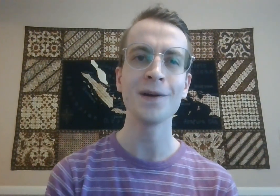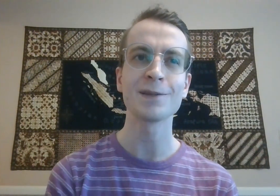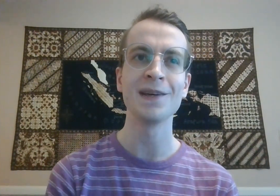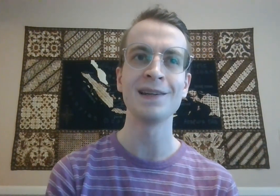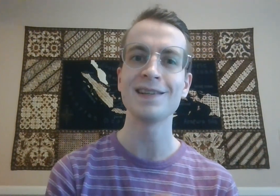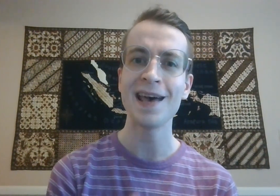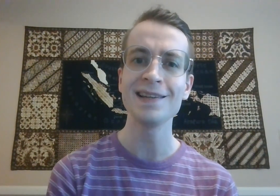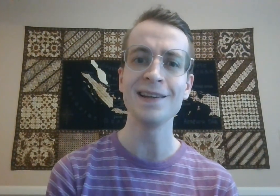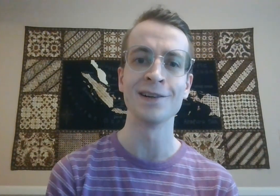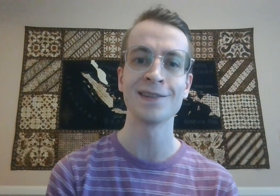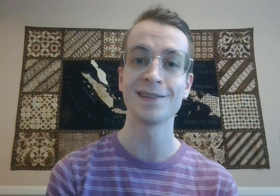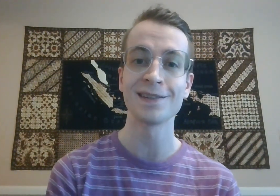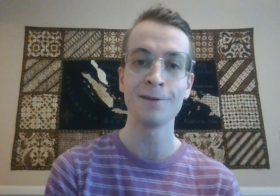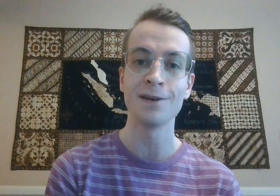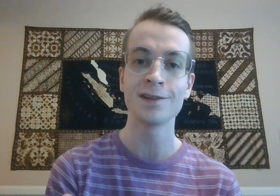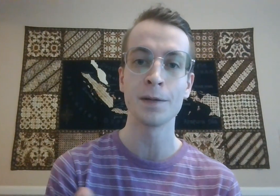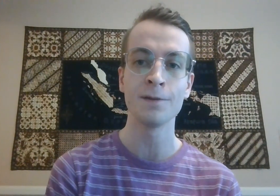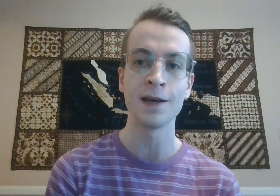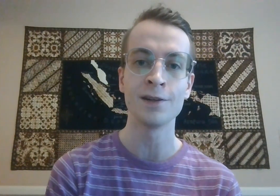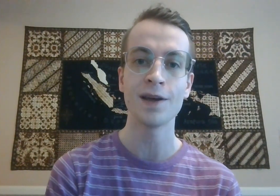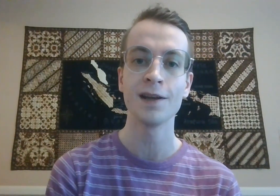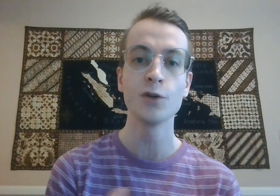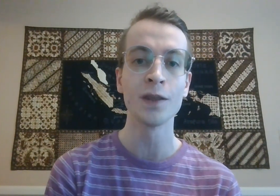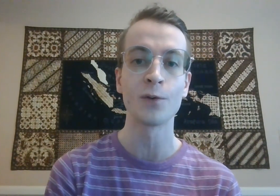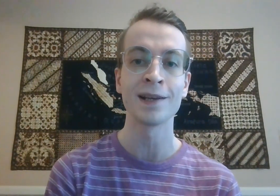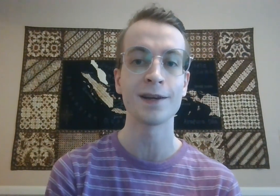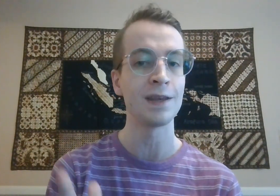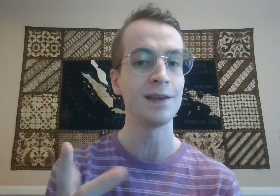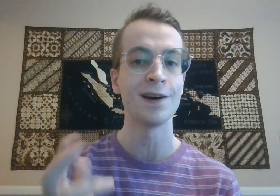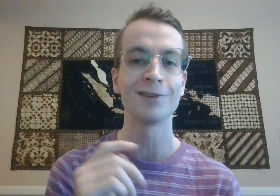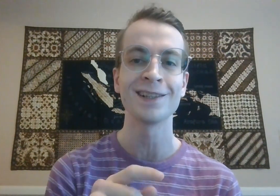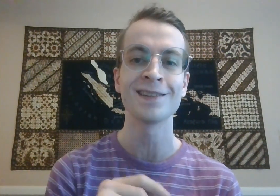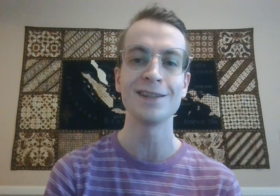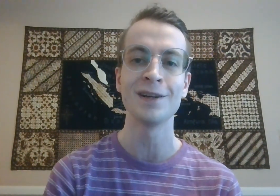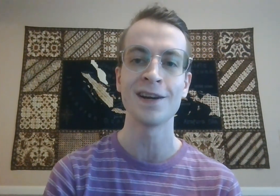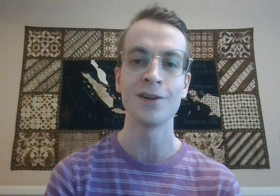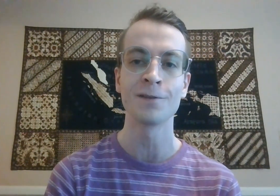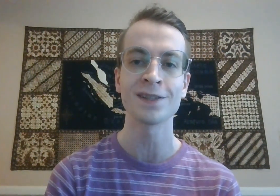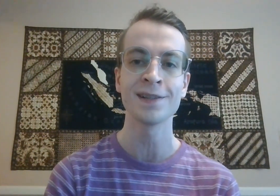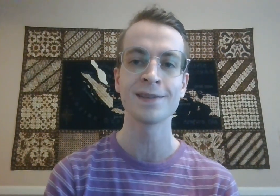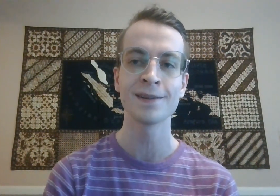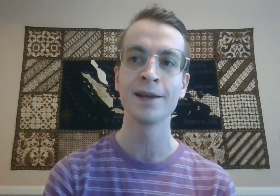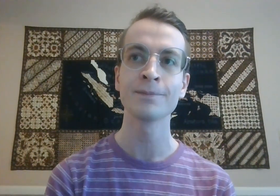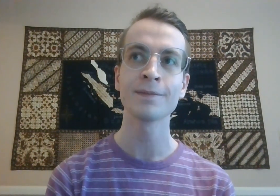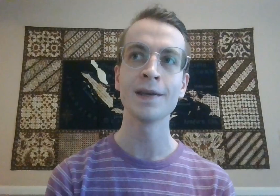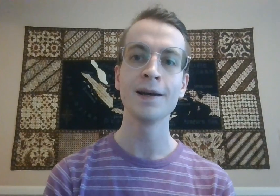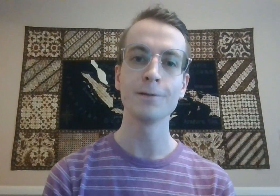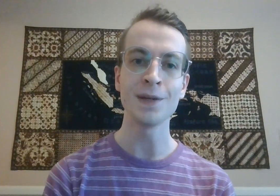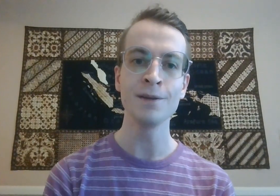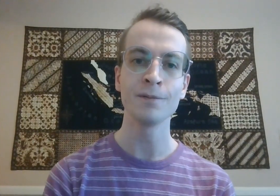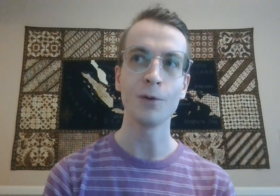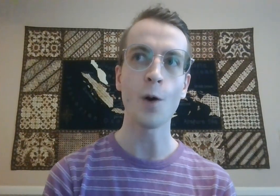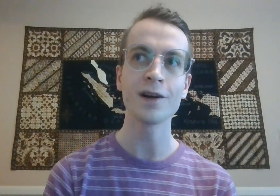Somehow it's been 10 years since I finished coming of age and joined the ranks of the Young Religious Unitarian Universalists.